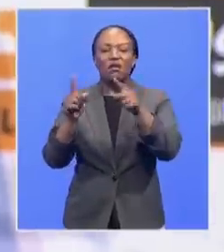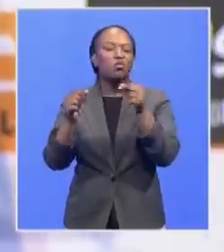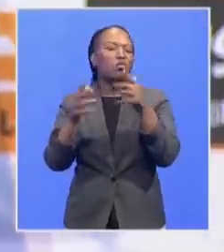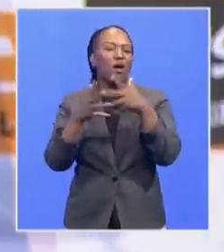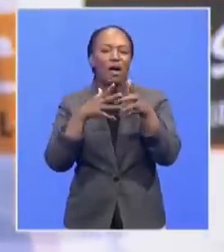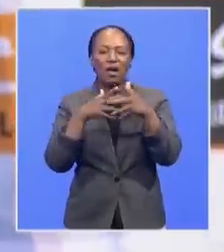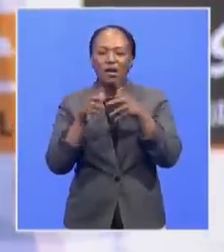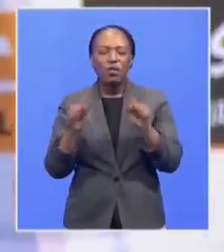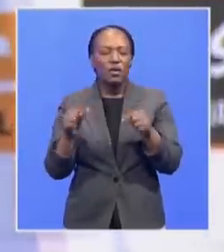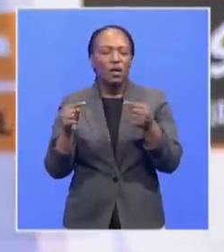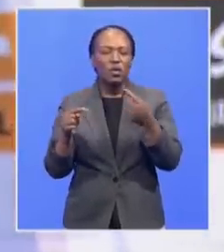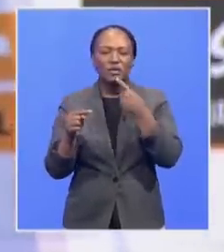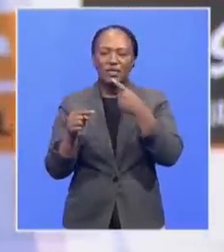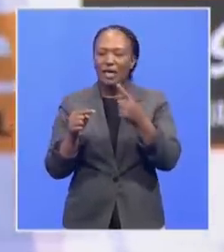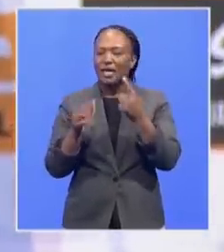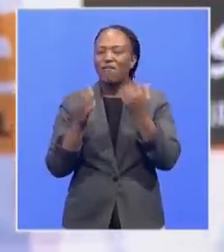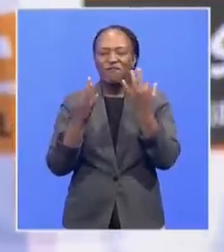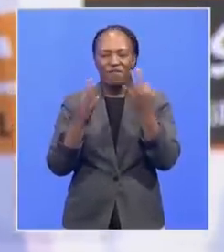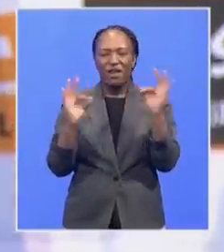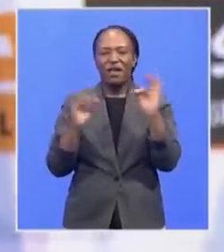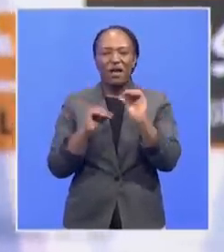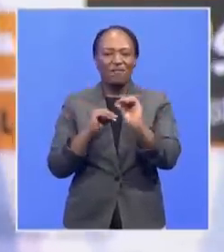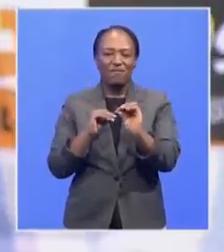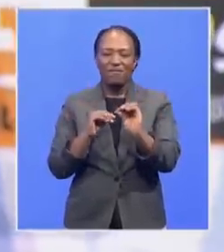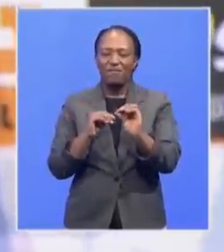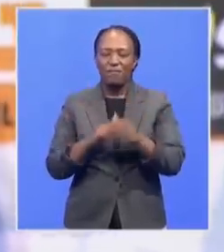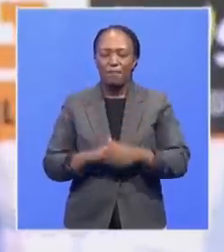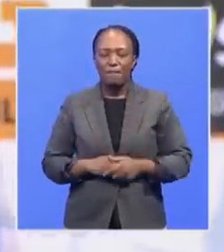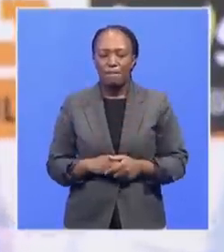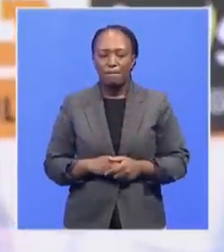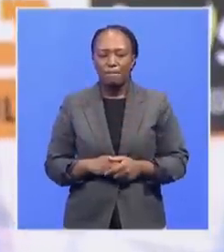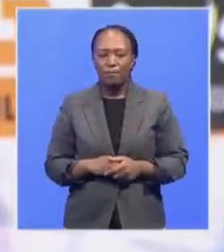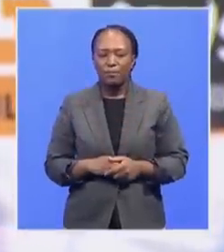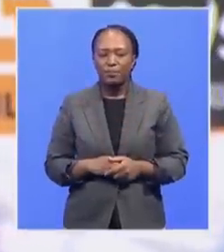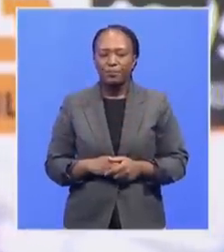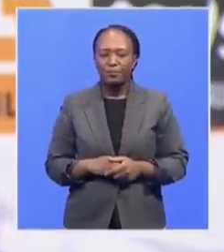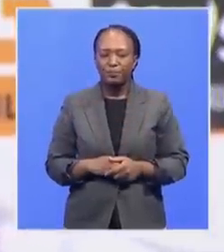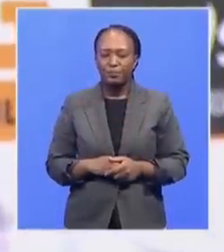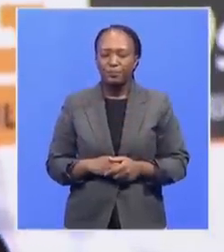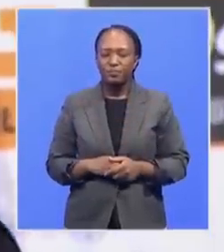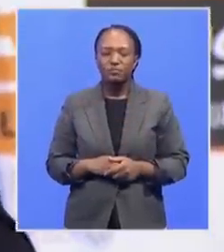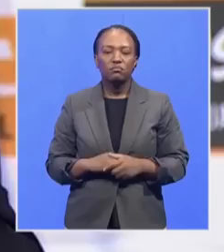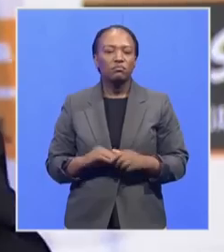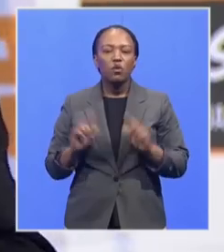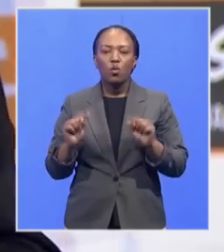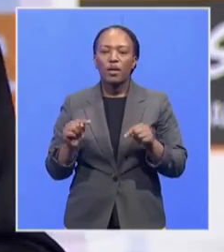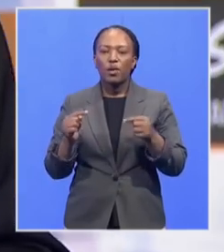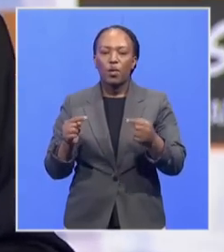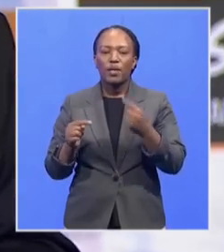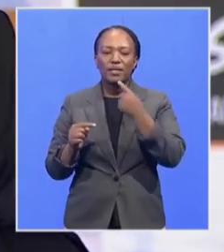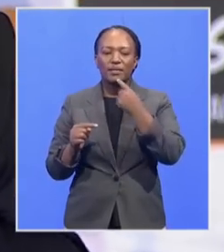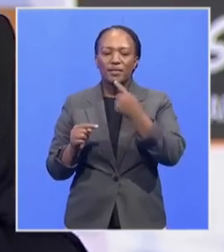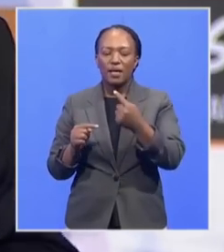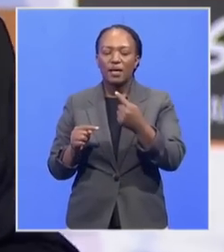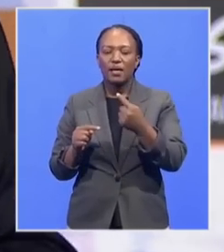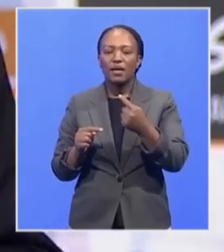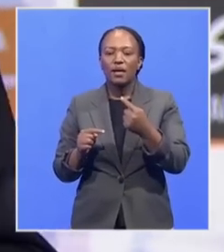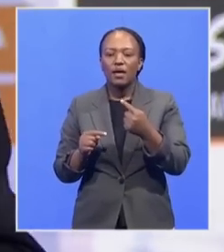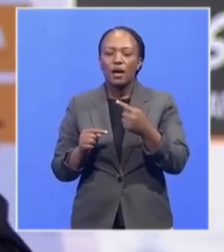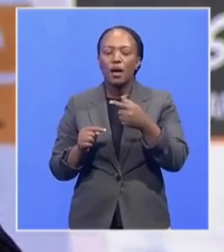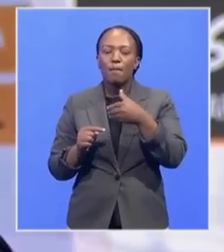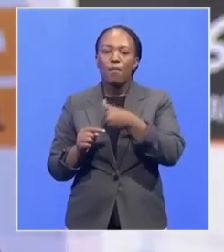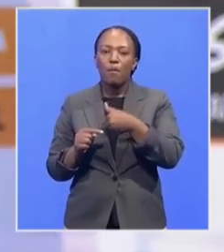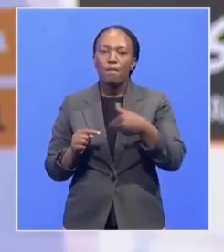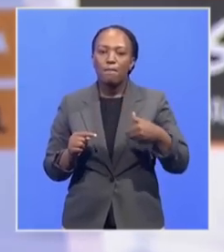Re ka se re bo ya free. Re ka se re bomme le ba setsana